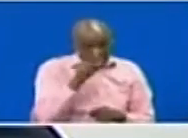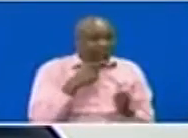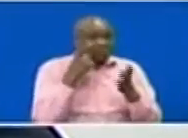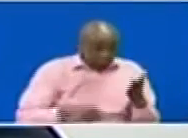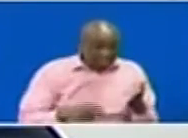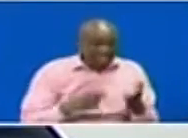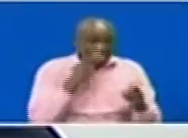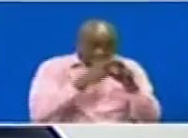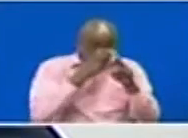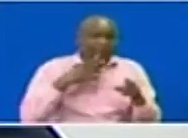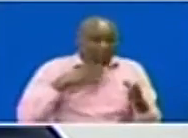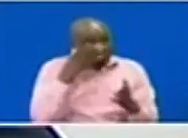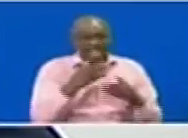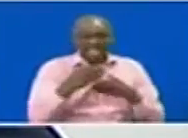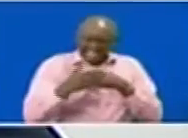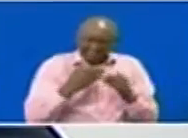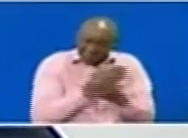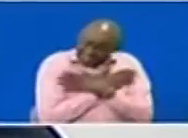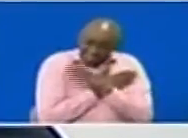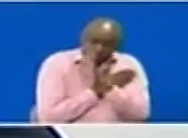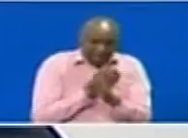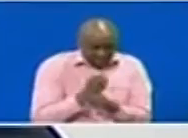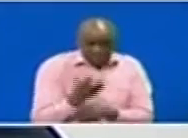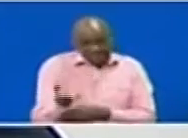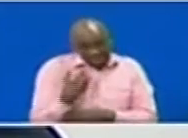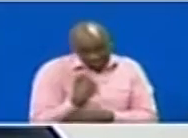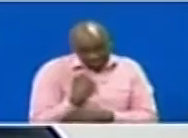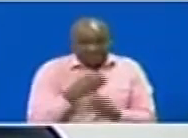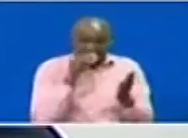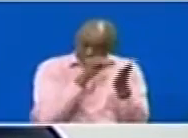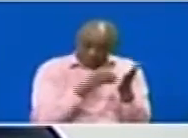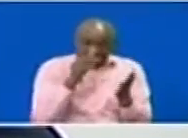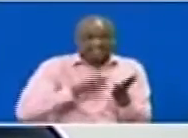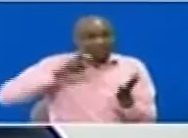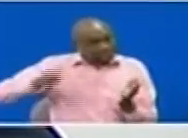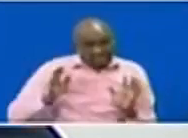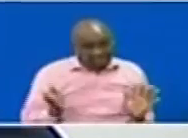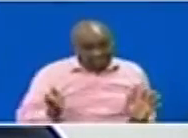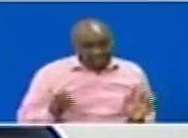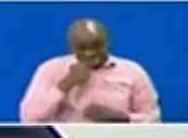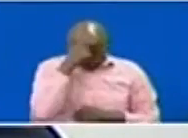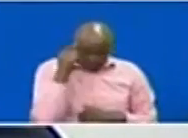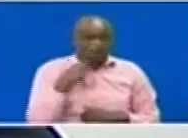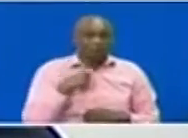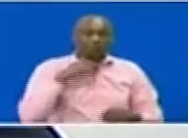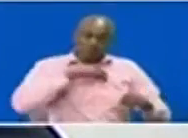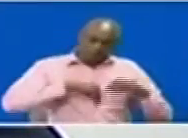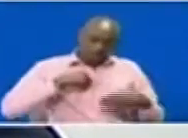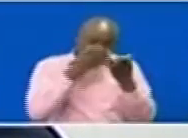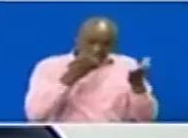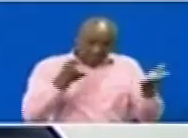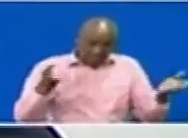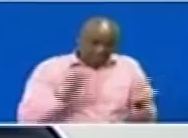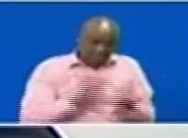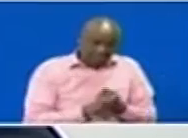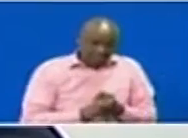out the names of the people, some of them very close to him, that he made to step aside because of the